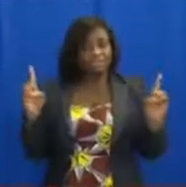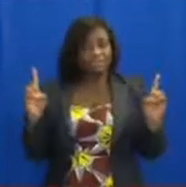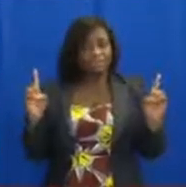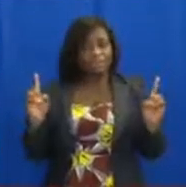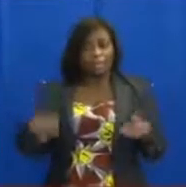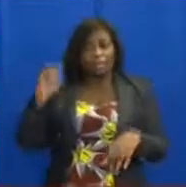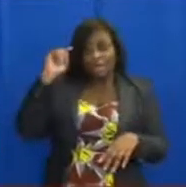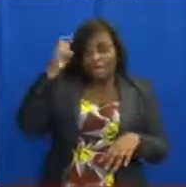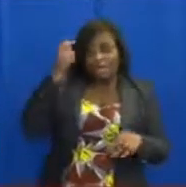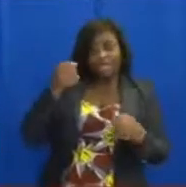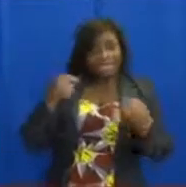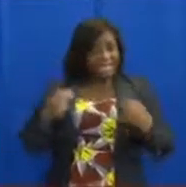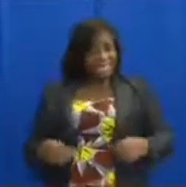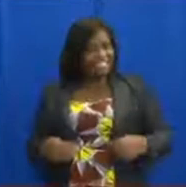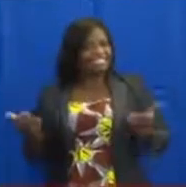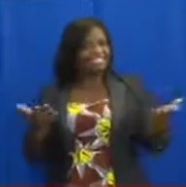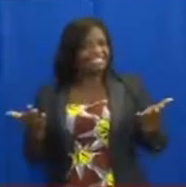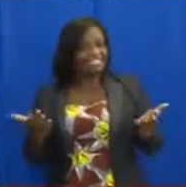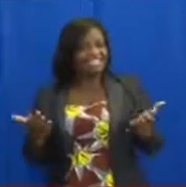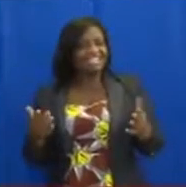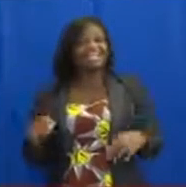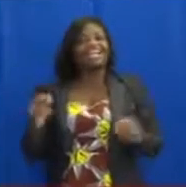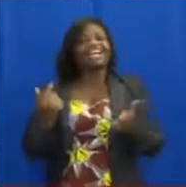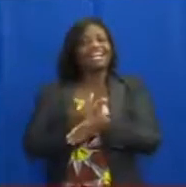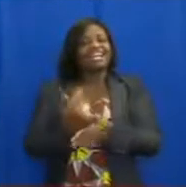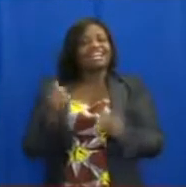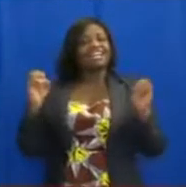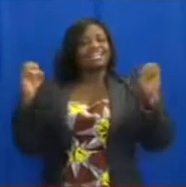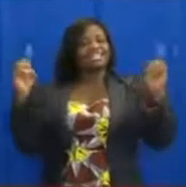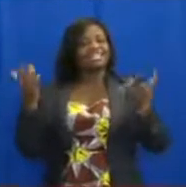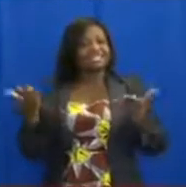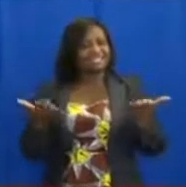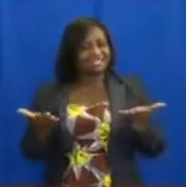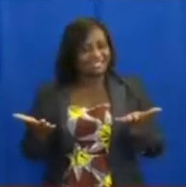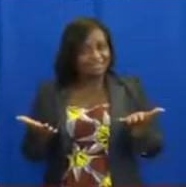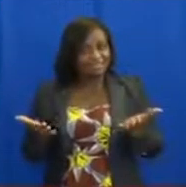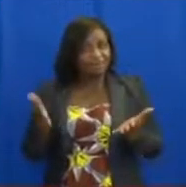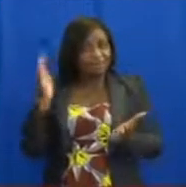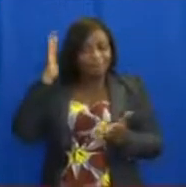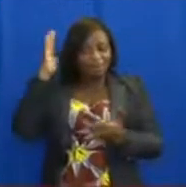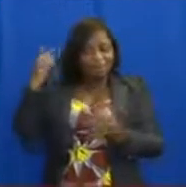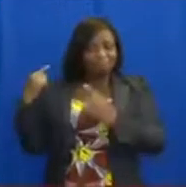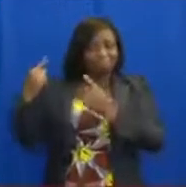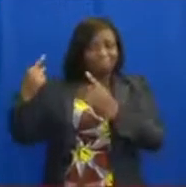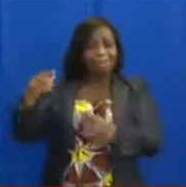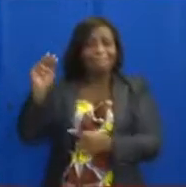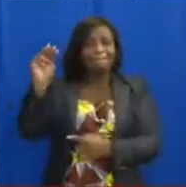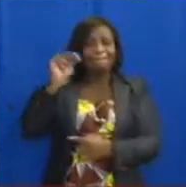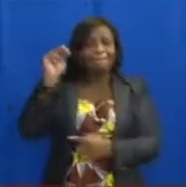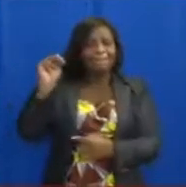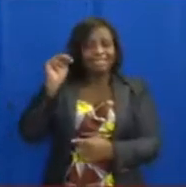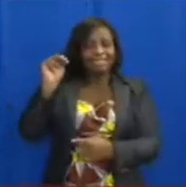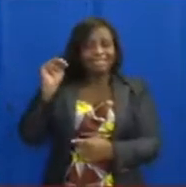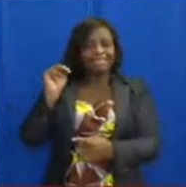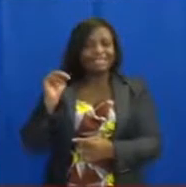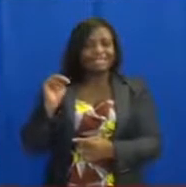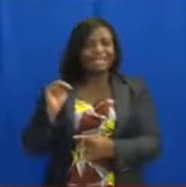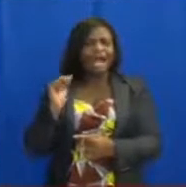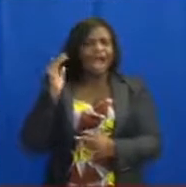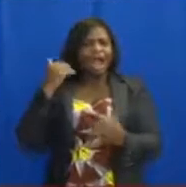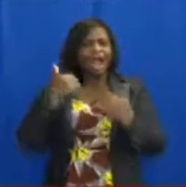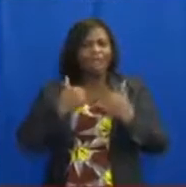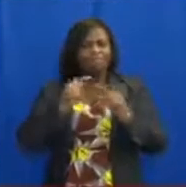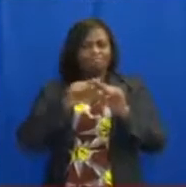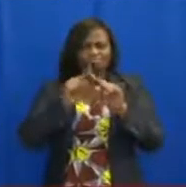Education, the Ghana Health Service, and the Ghana Education Service will, from Monday, 4th January,